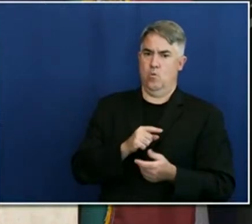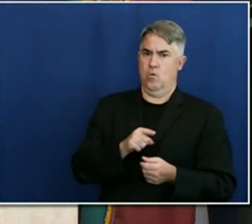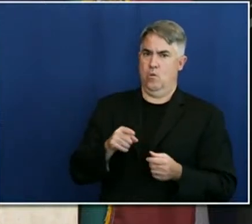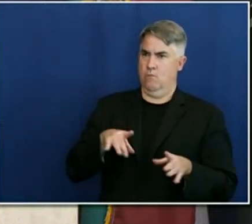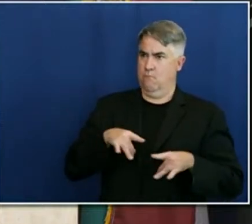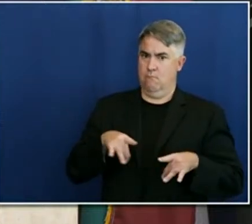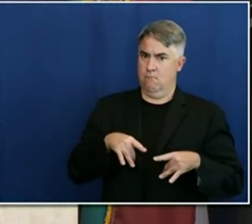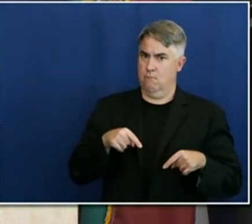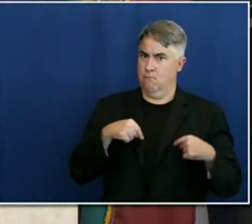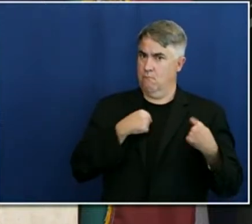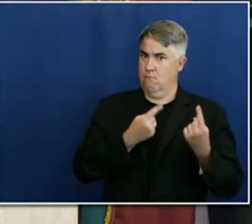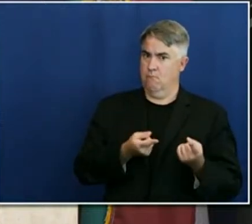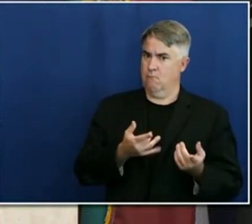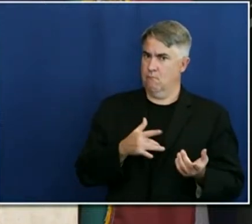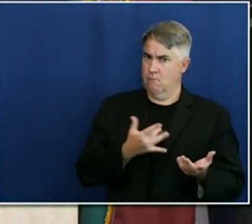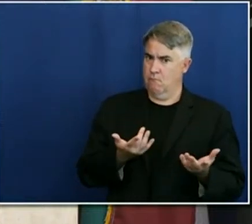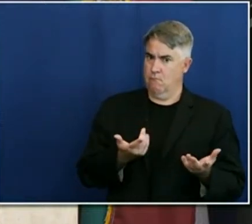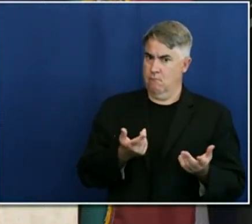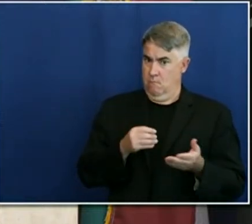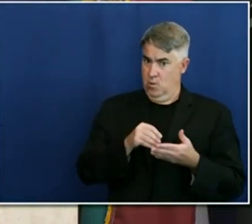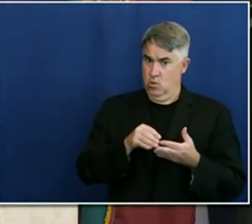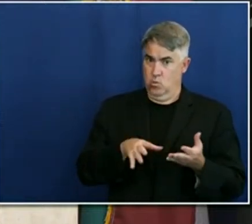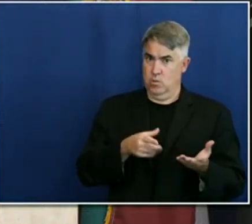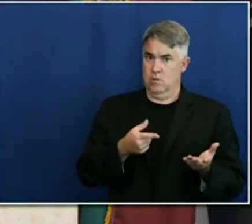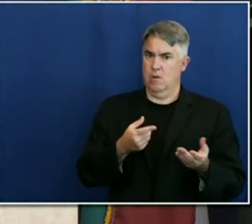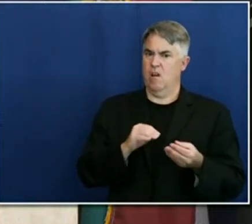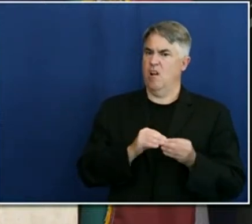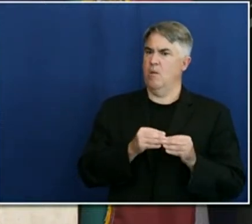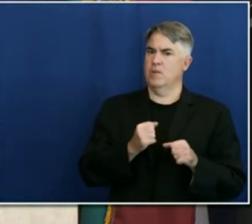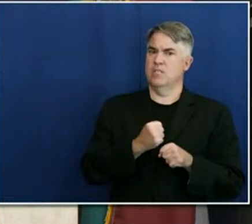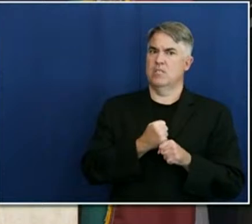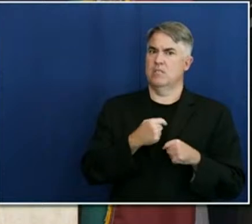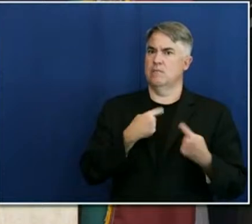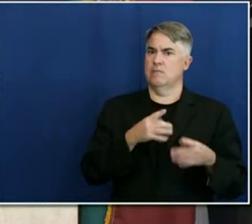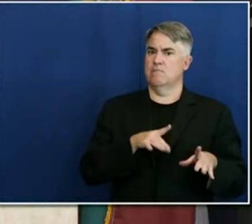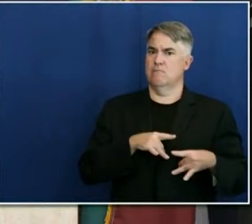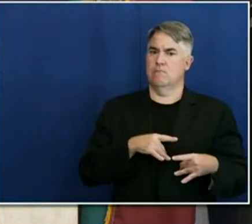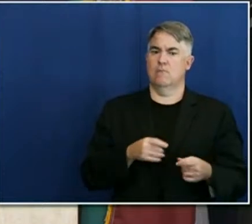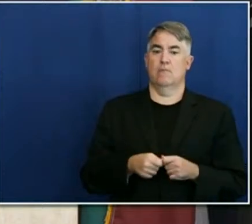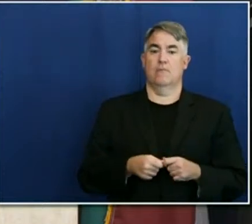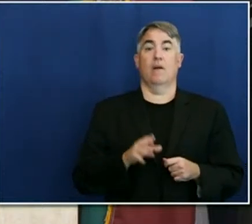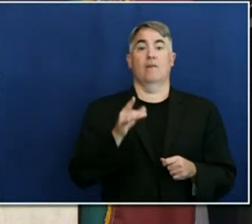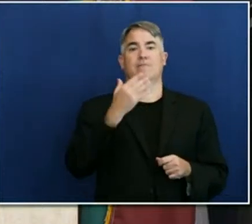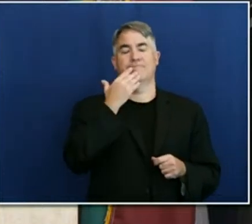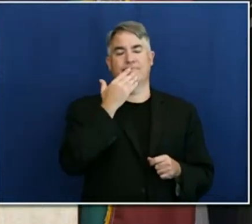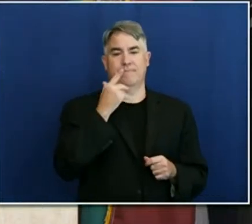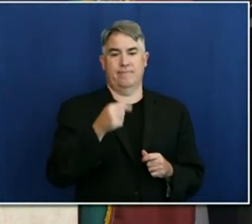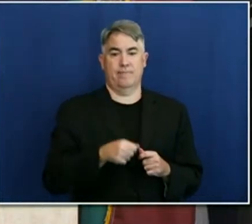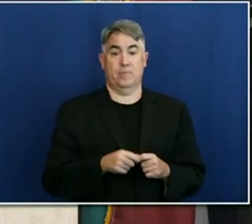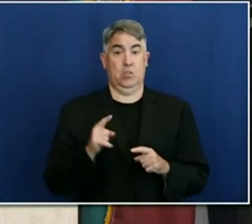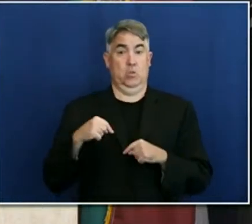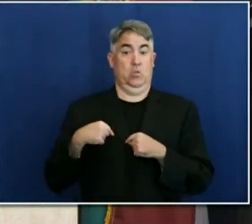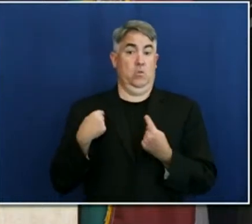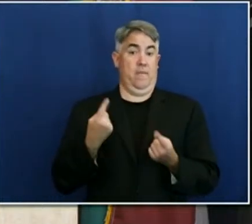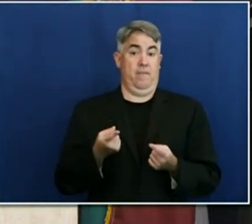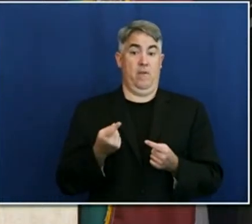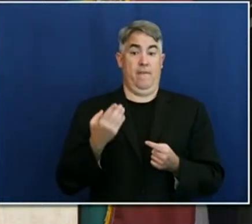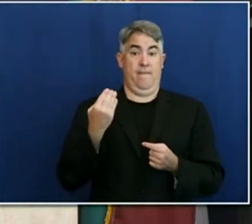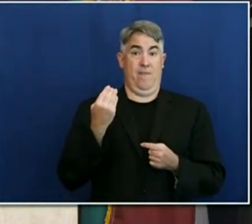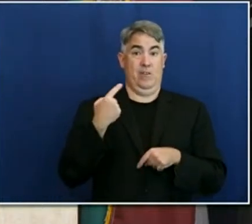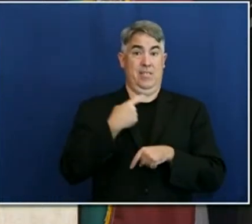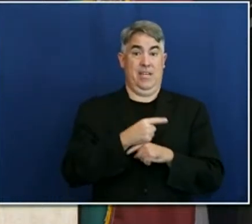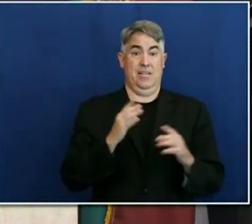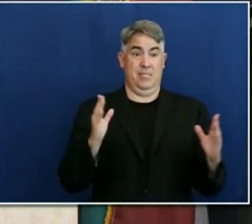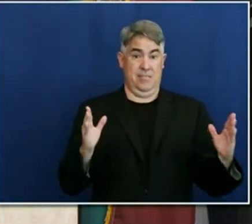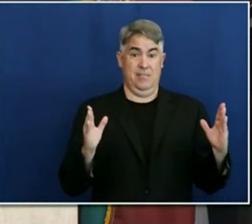there cases with students? Any numbers you can share? Yeah, thank you. So in the last 14 days, we've seen 109 positive cases from K through